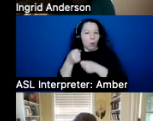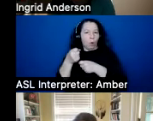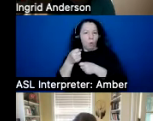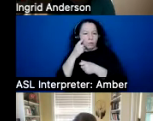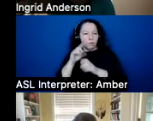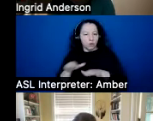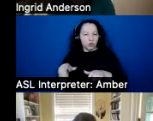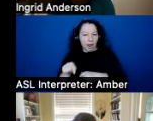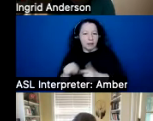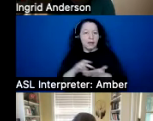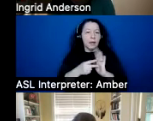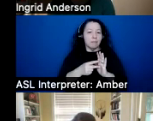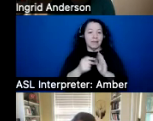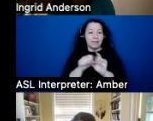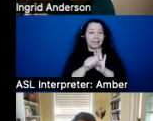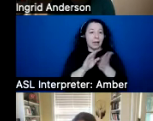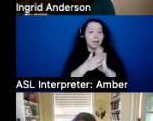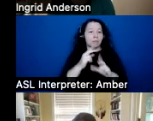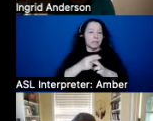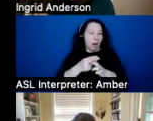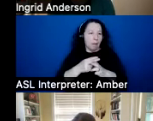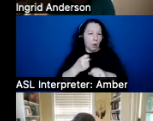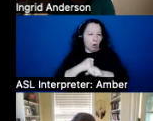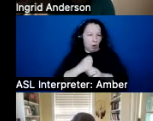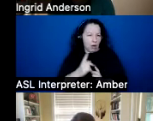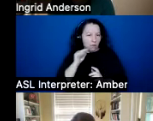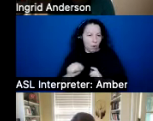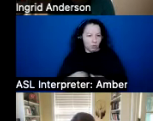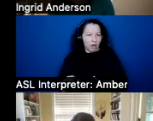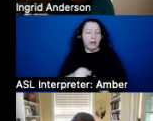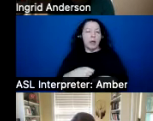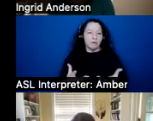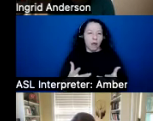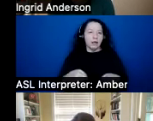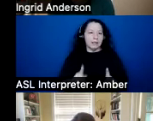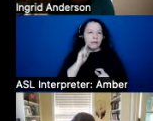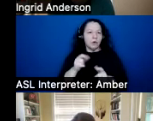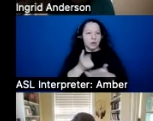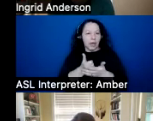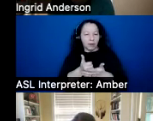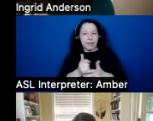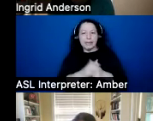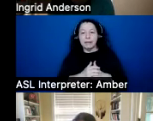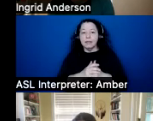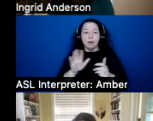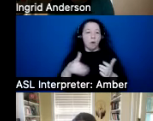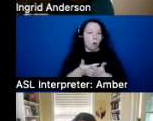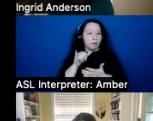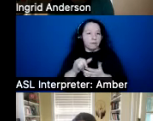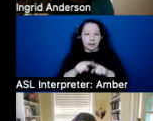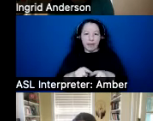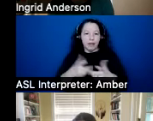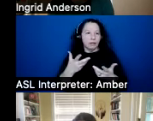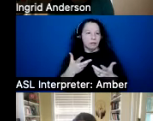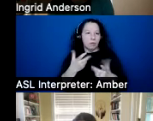state becomes a temporary guardian and thus provides consent for that treatment. All, of course, depending on the